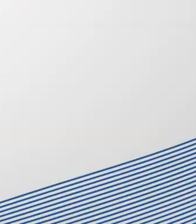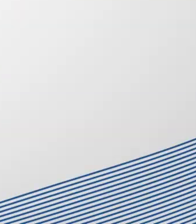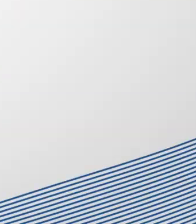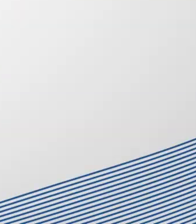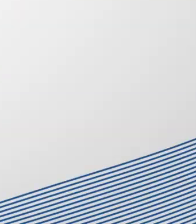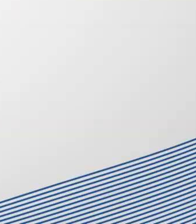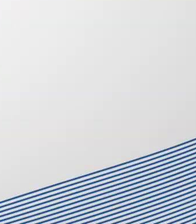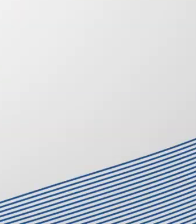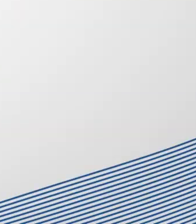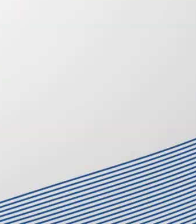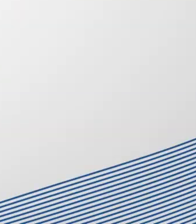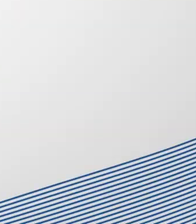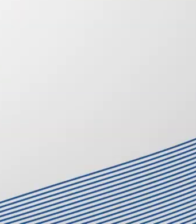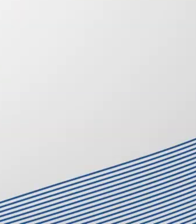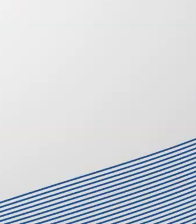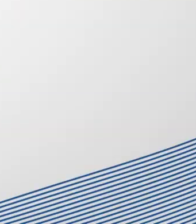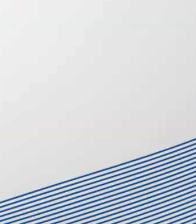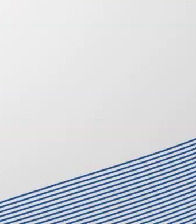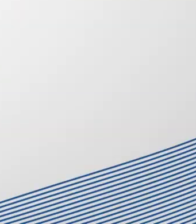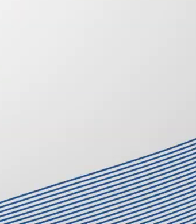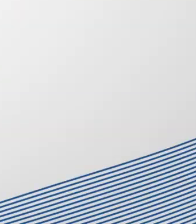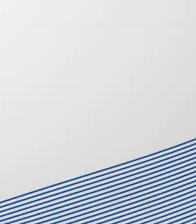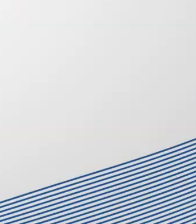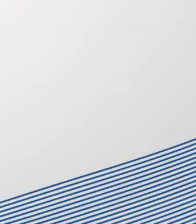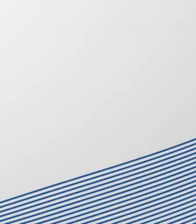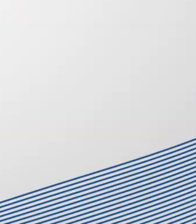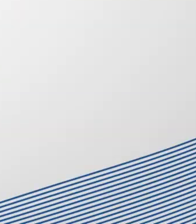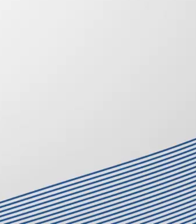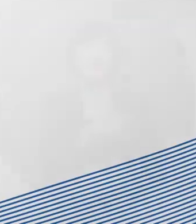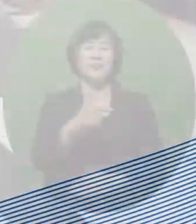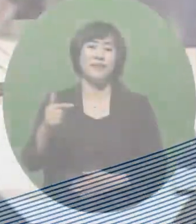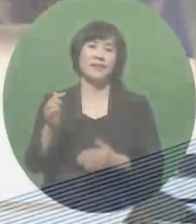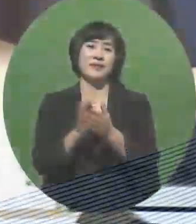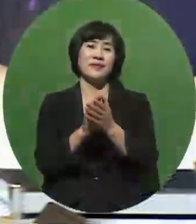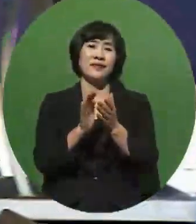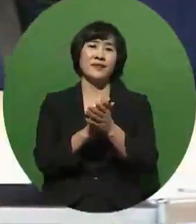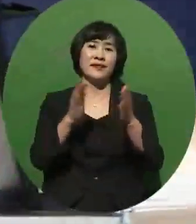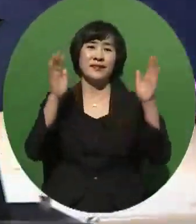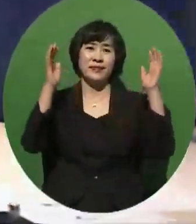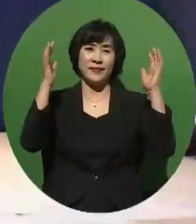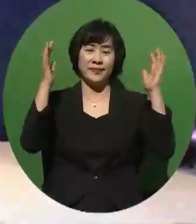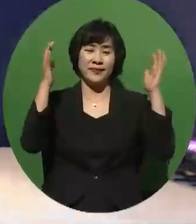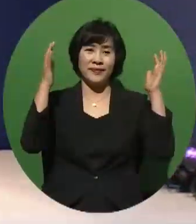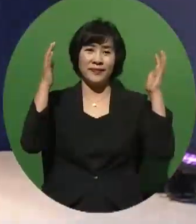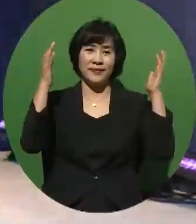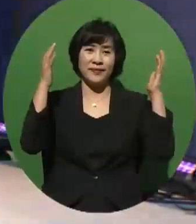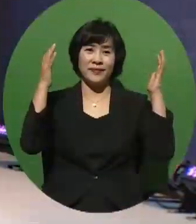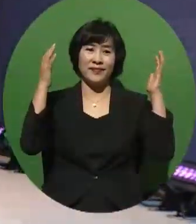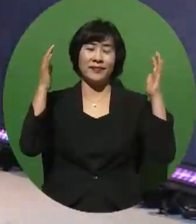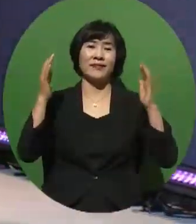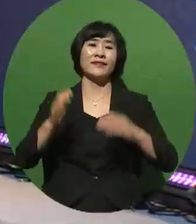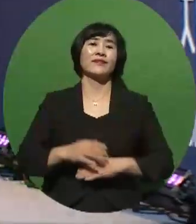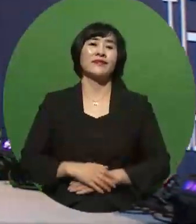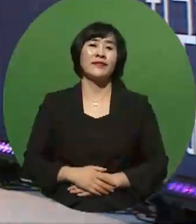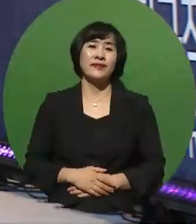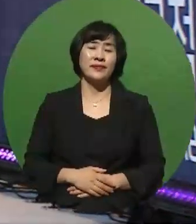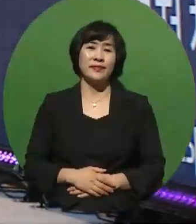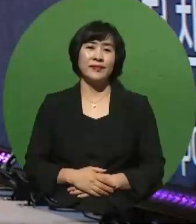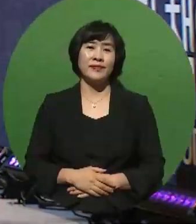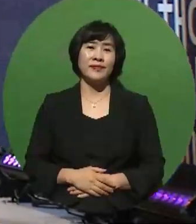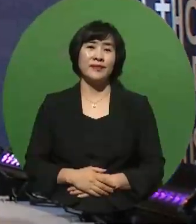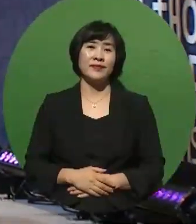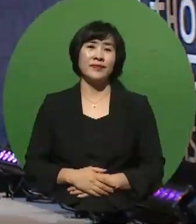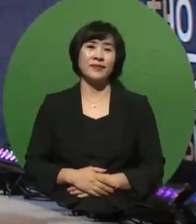the co-chair of organizing committee of this forum. From Jeollanamdo province, please welcome him with a big round